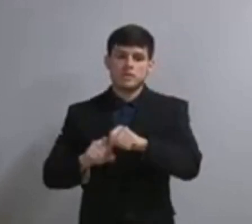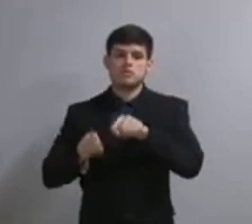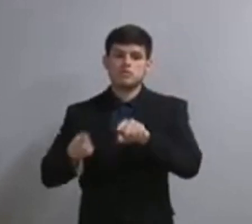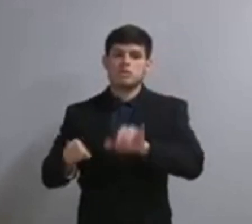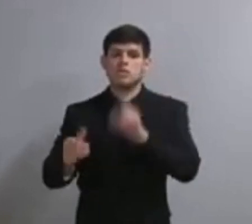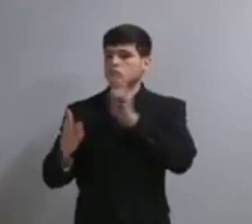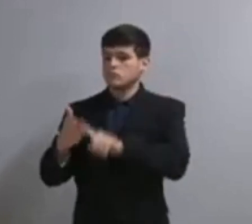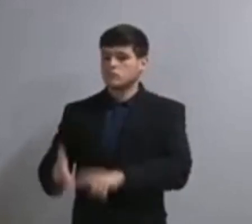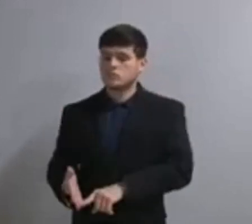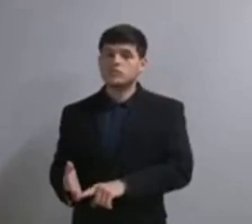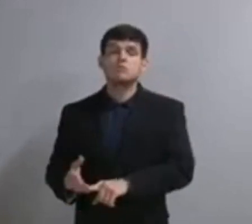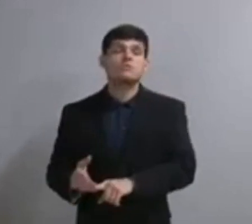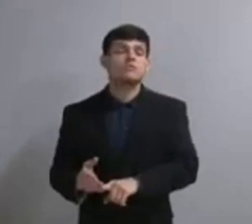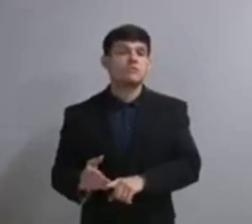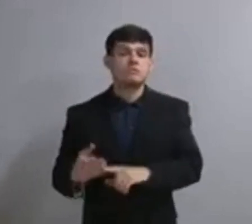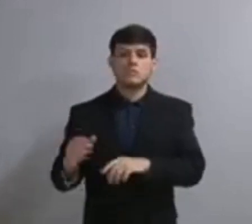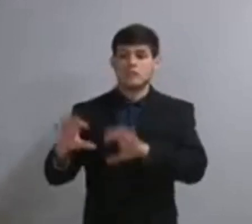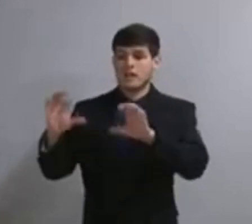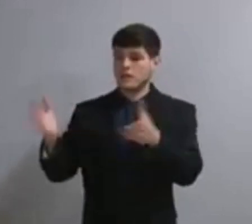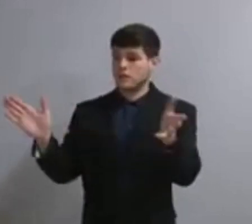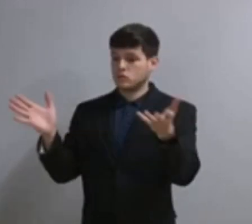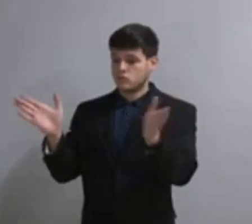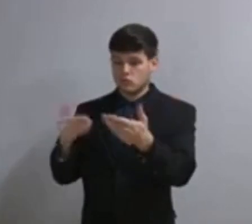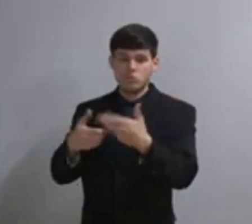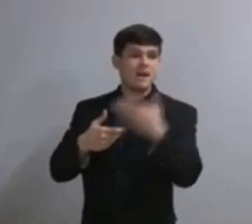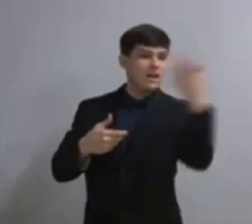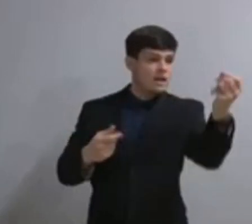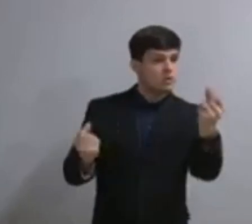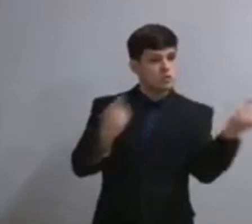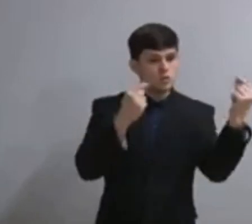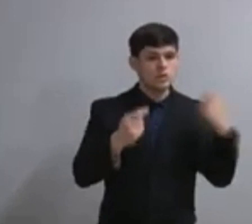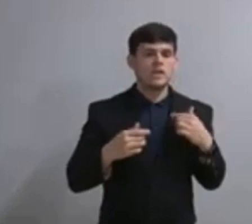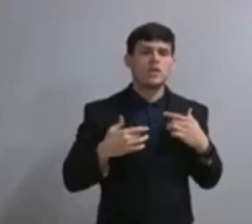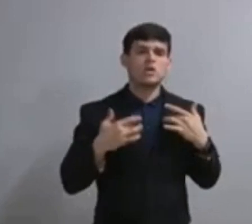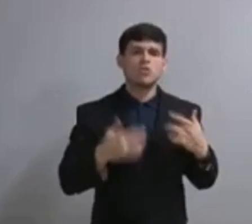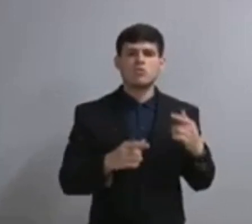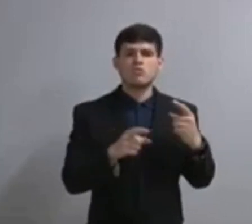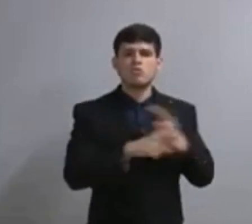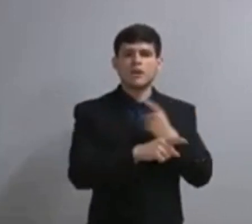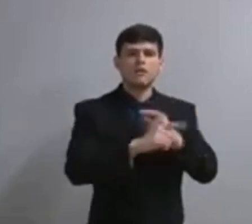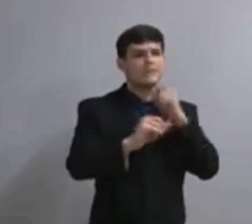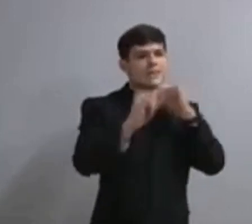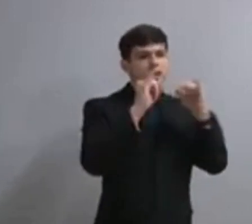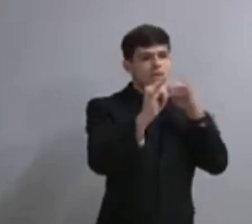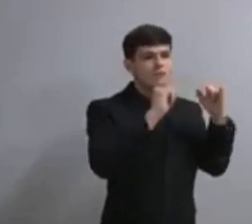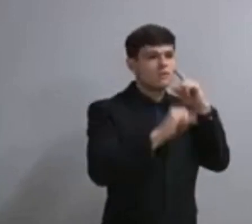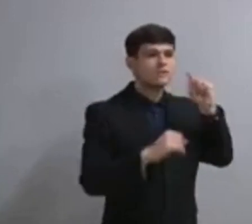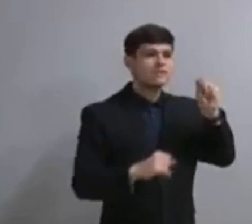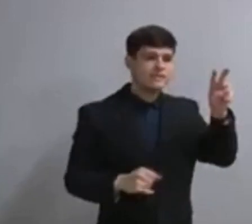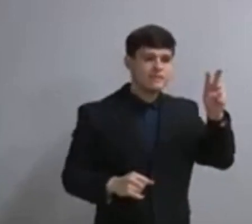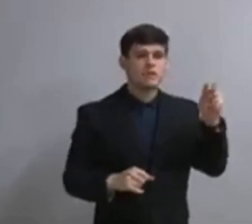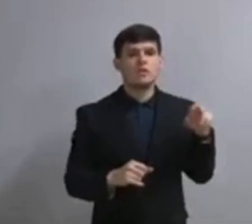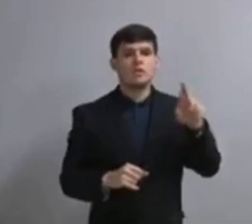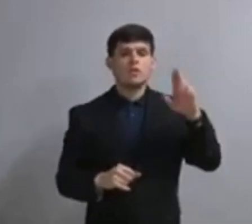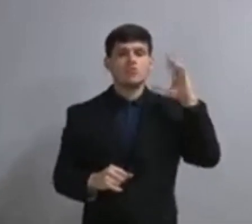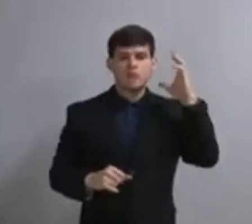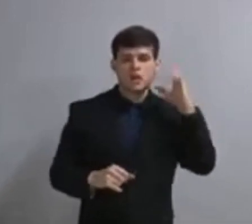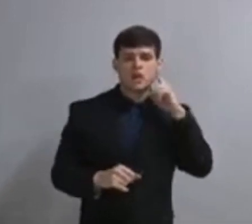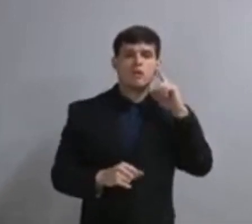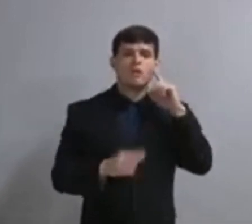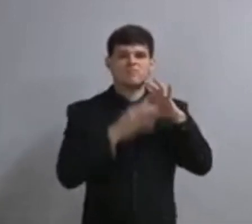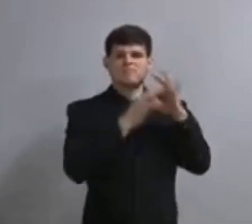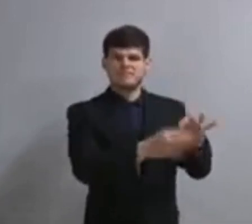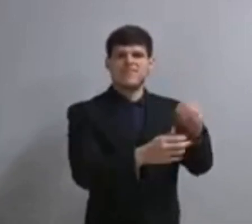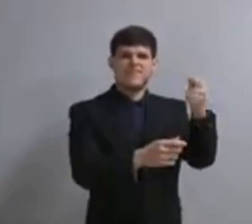their research. Outside of the classroom, John regularly grants interviews to TV and radio stations in Ghana on public